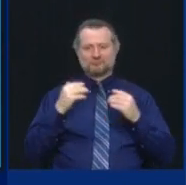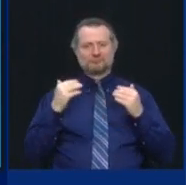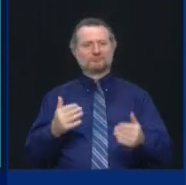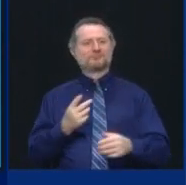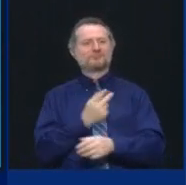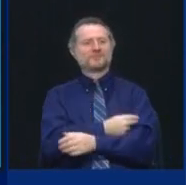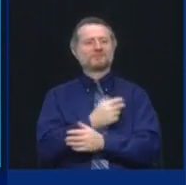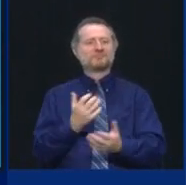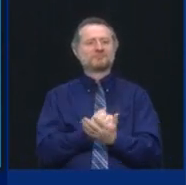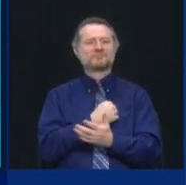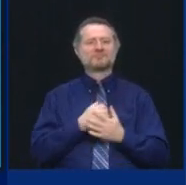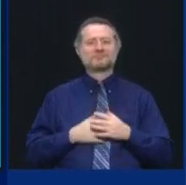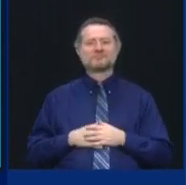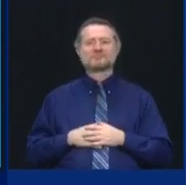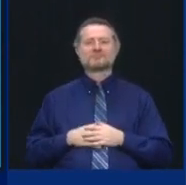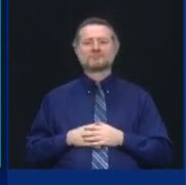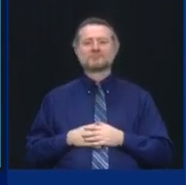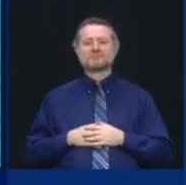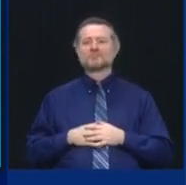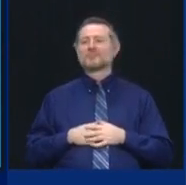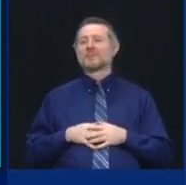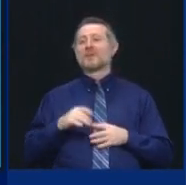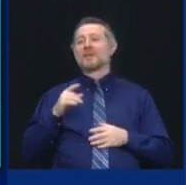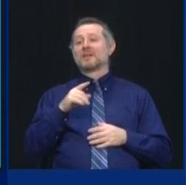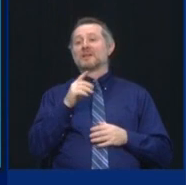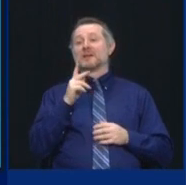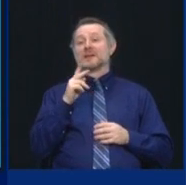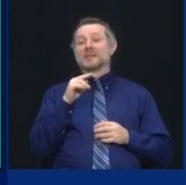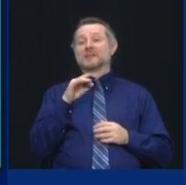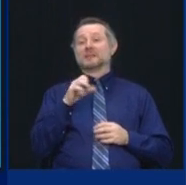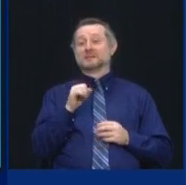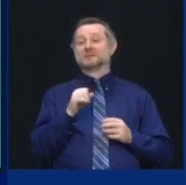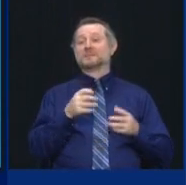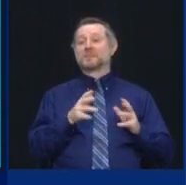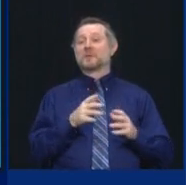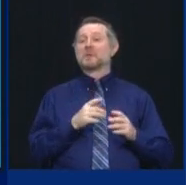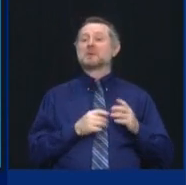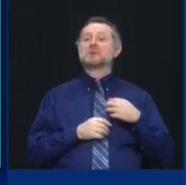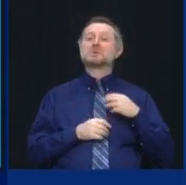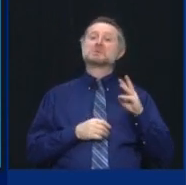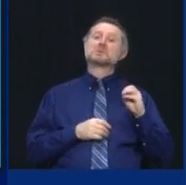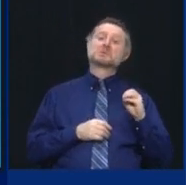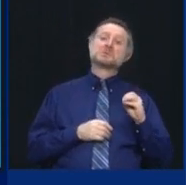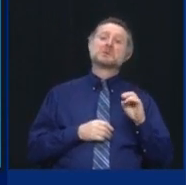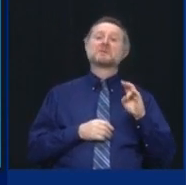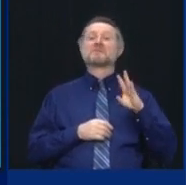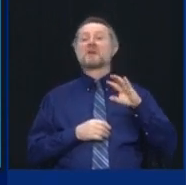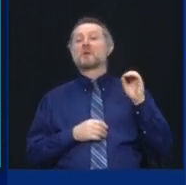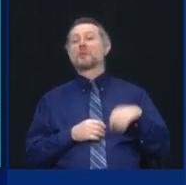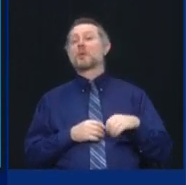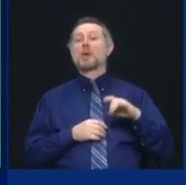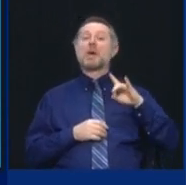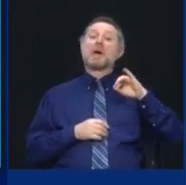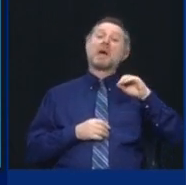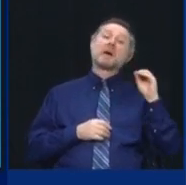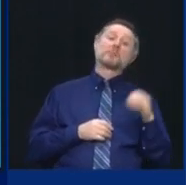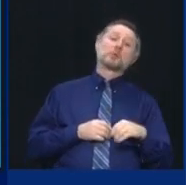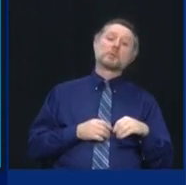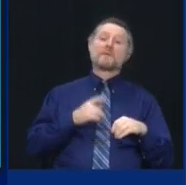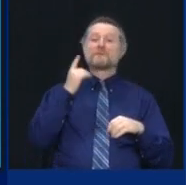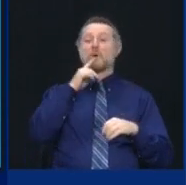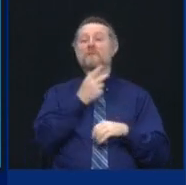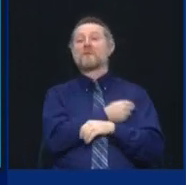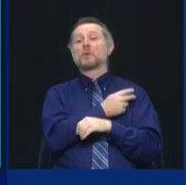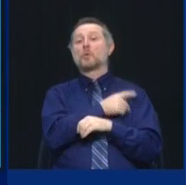vaccinated. And if the Knicks or the Nets say 60%, 75%, 80% for